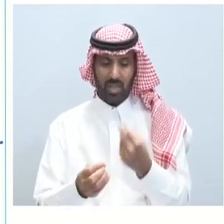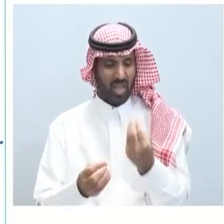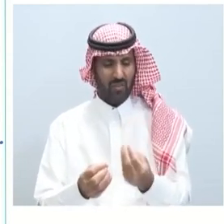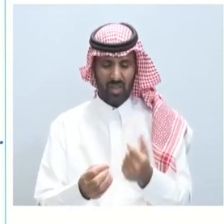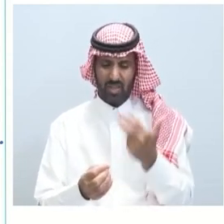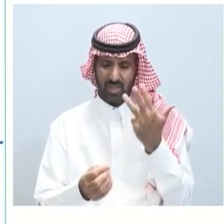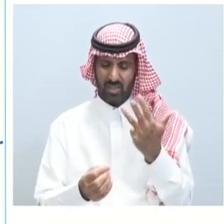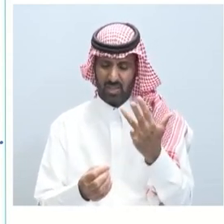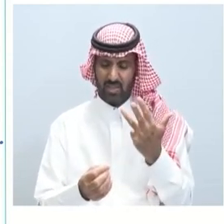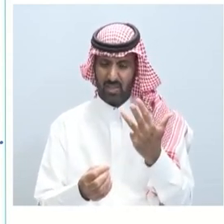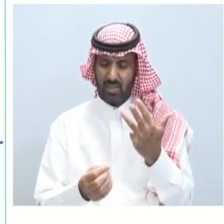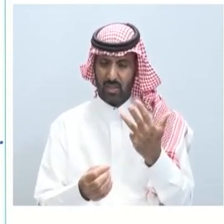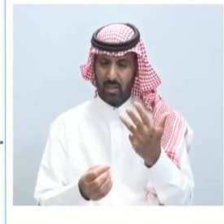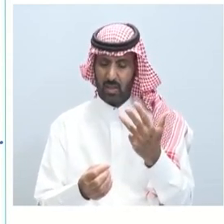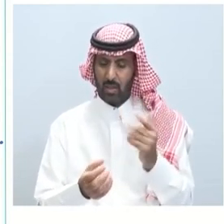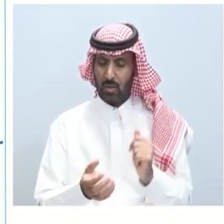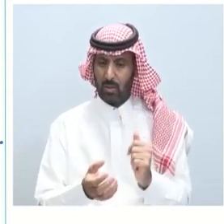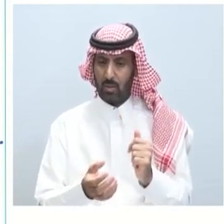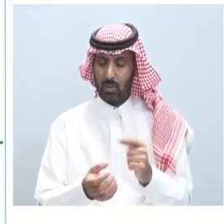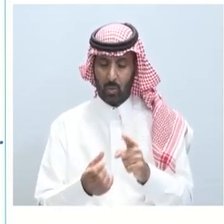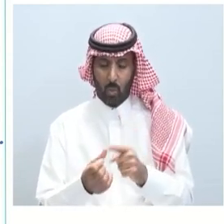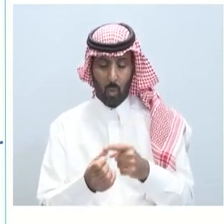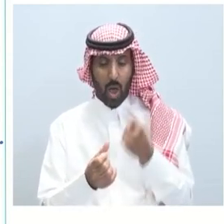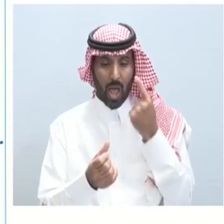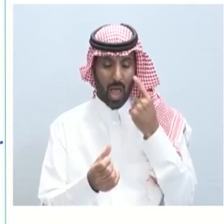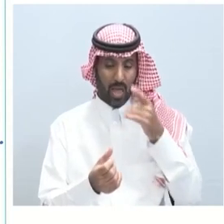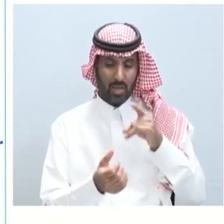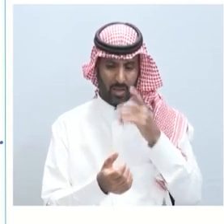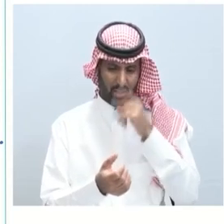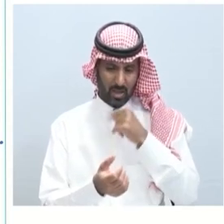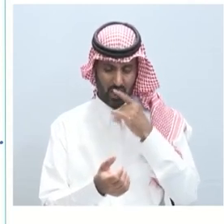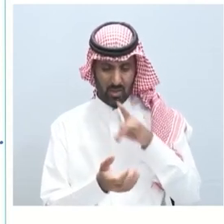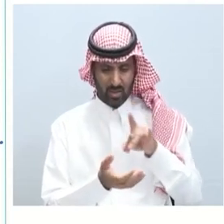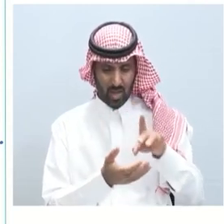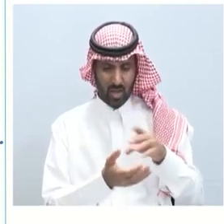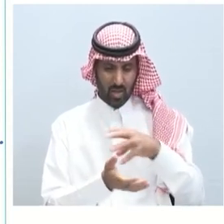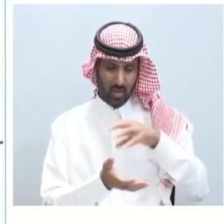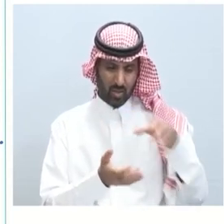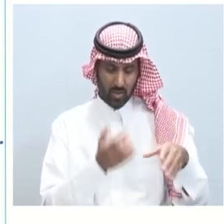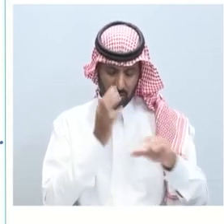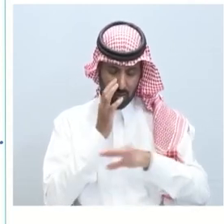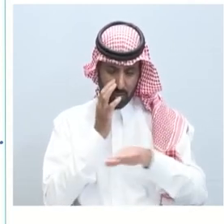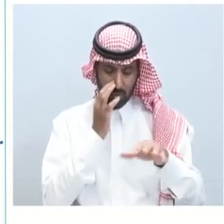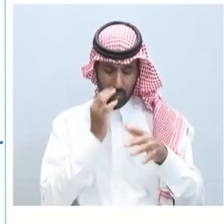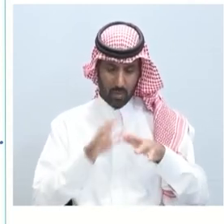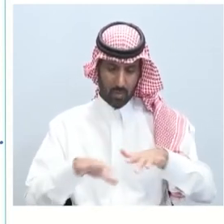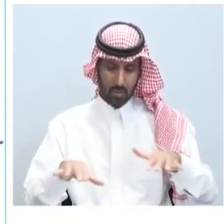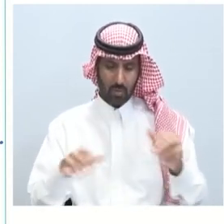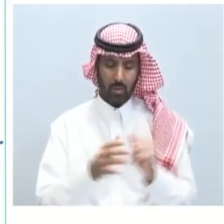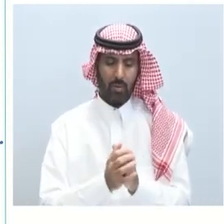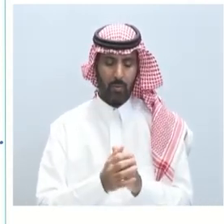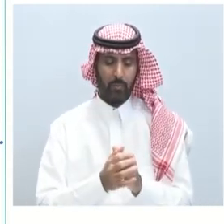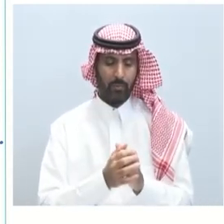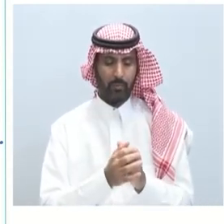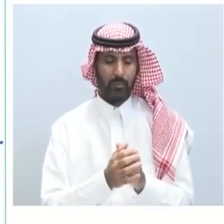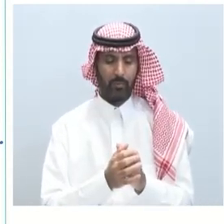So, there's not enough space for all the passengers, just for 9. So this is a really huge dilemma